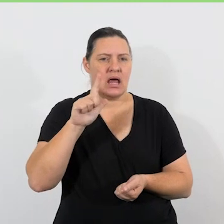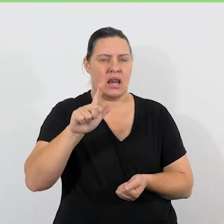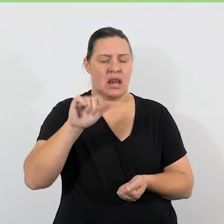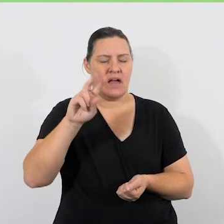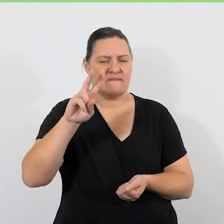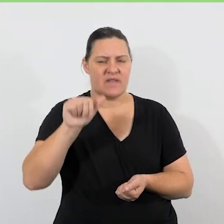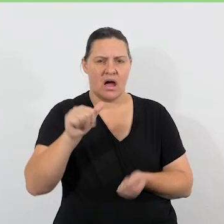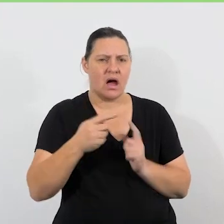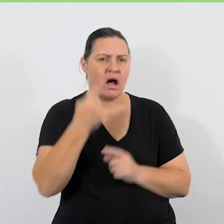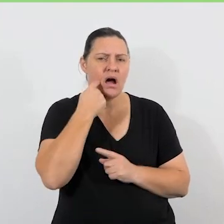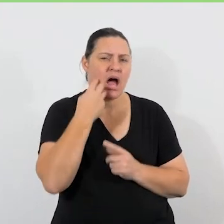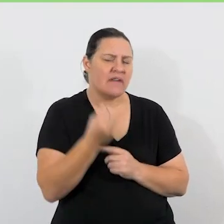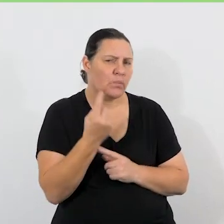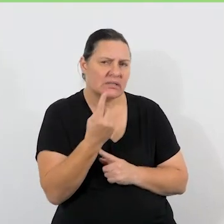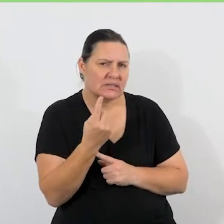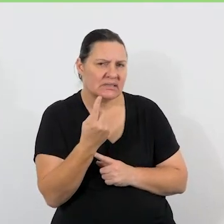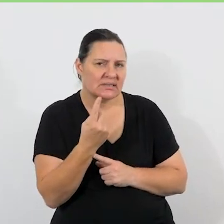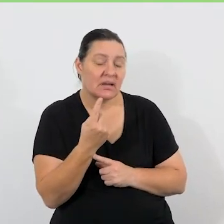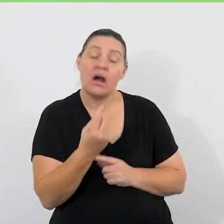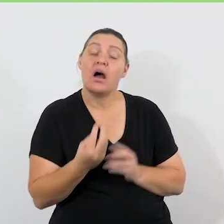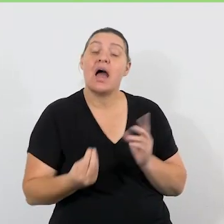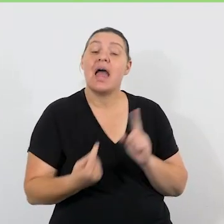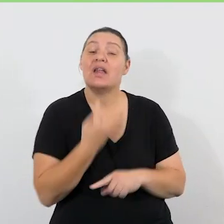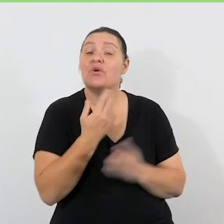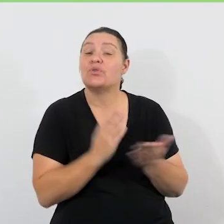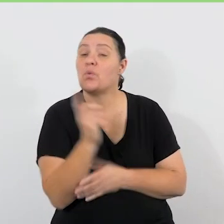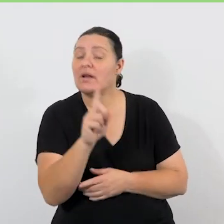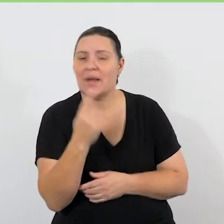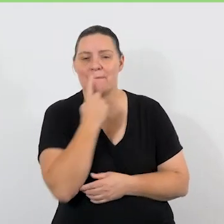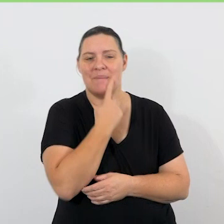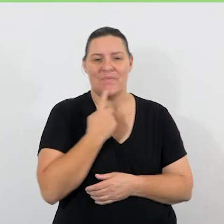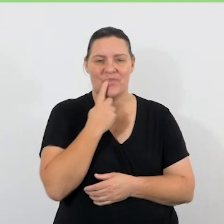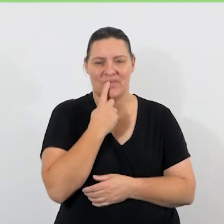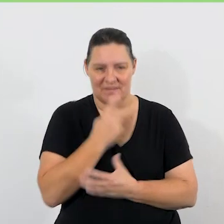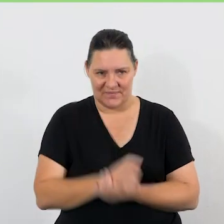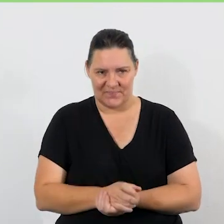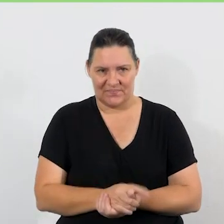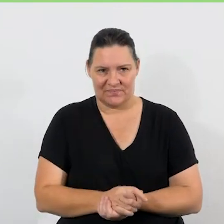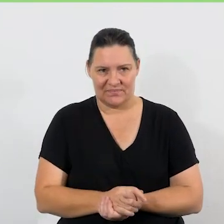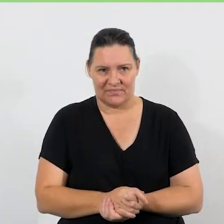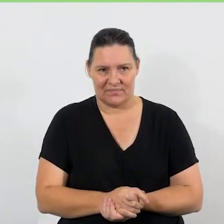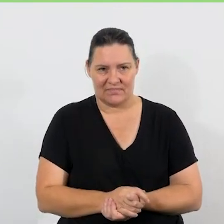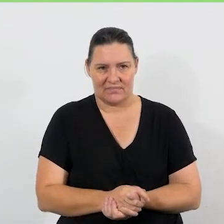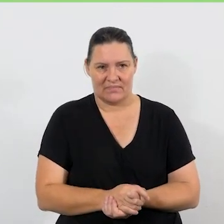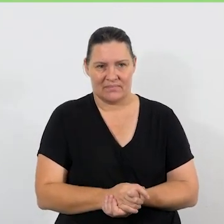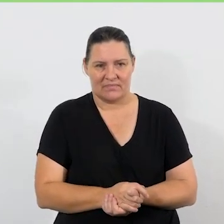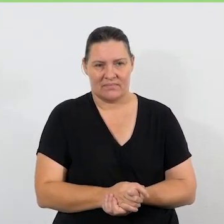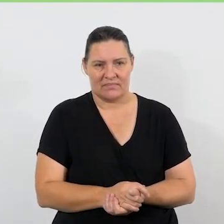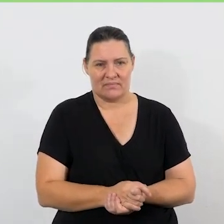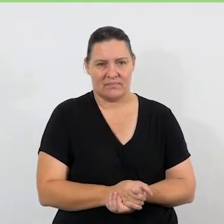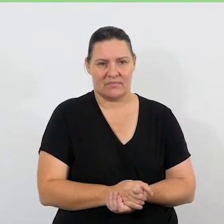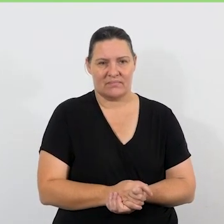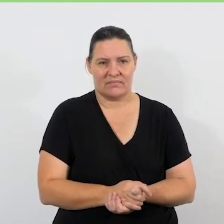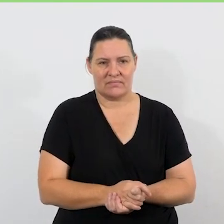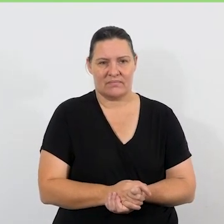looking at this diagram? Food is obviously taken in through the mouth. So that is what you are filling in.